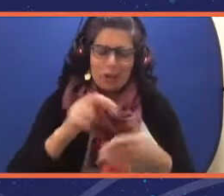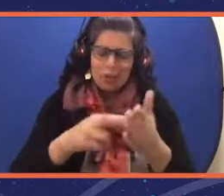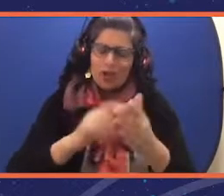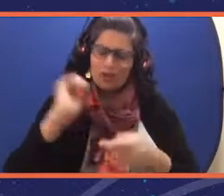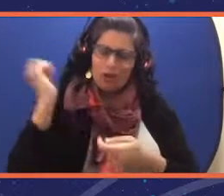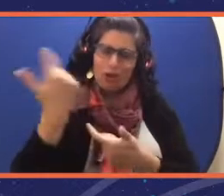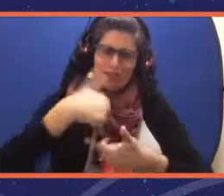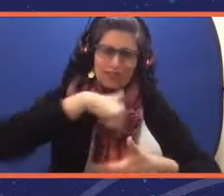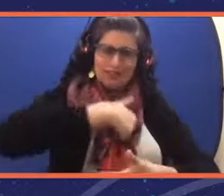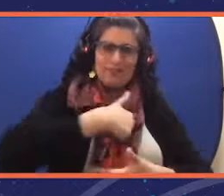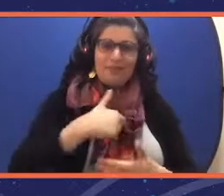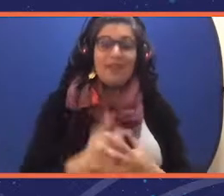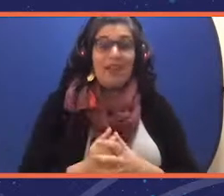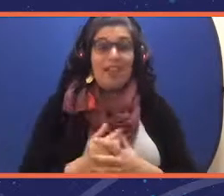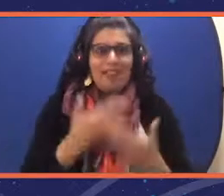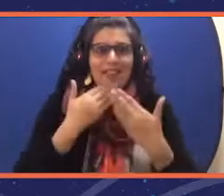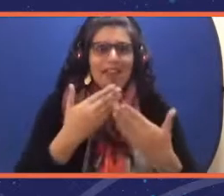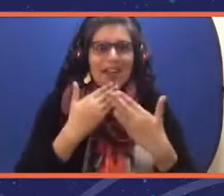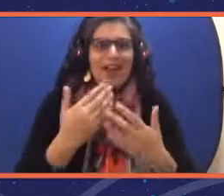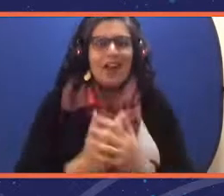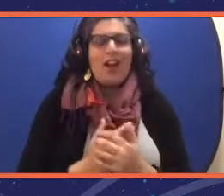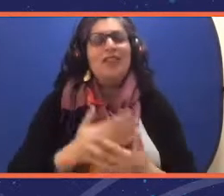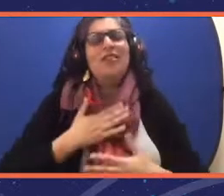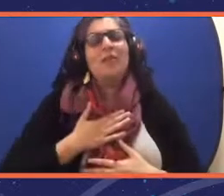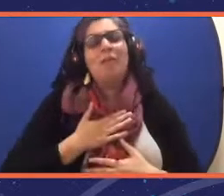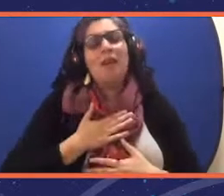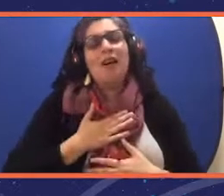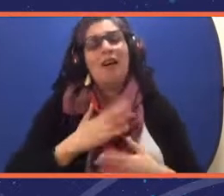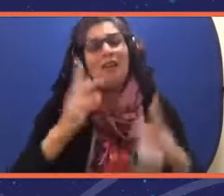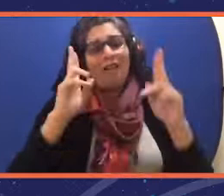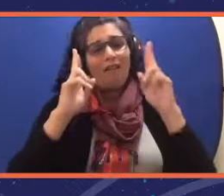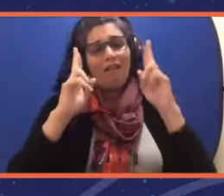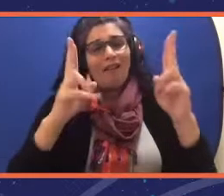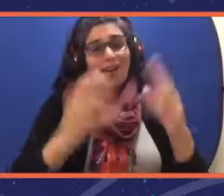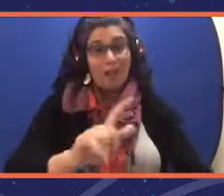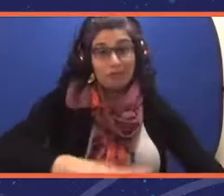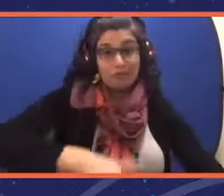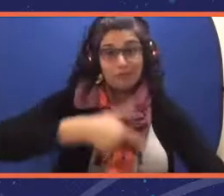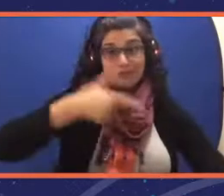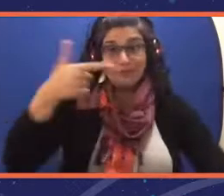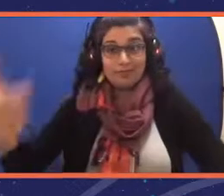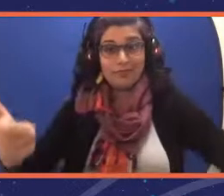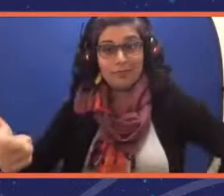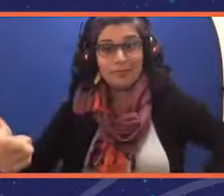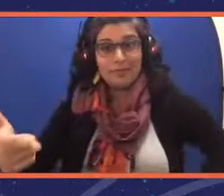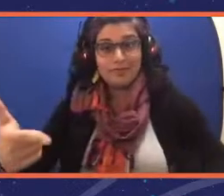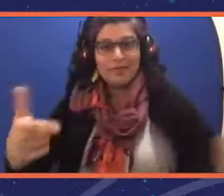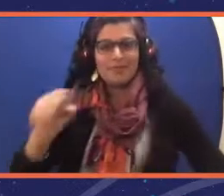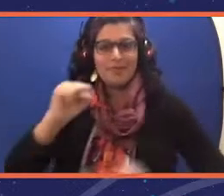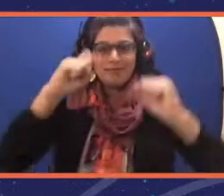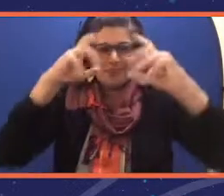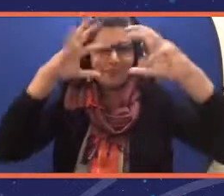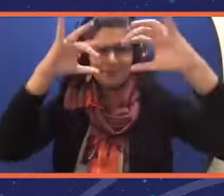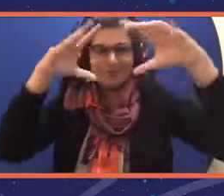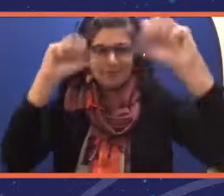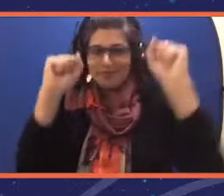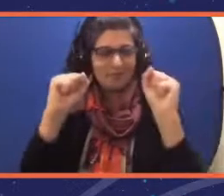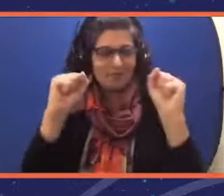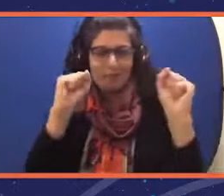is my absolute, absolute pleasure and honor to now pass it on to the amazing,